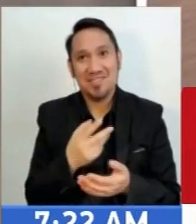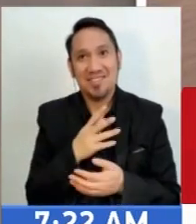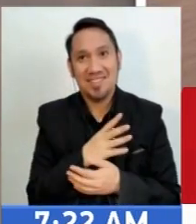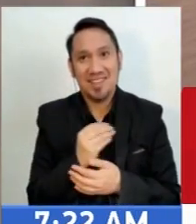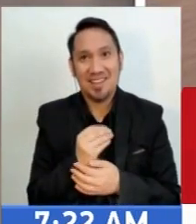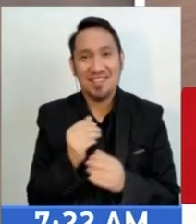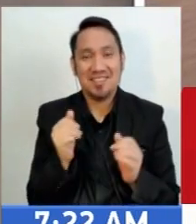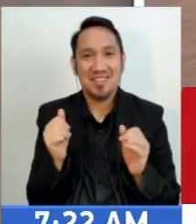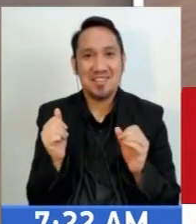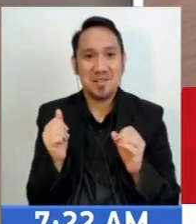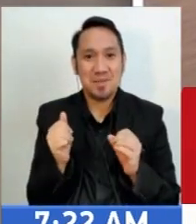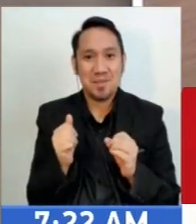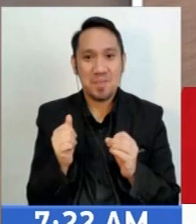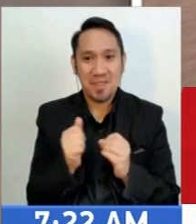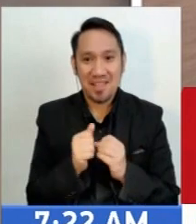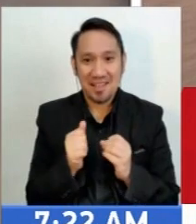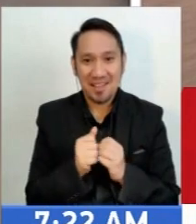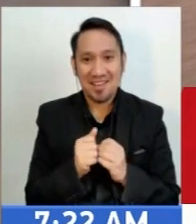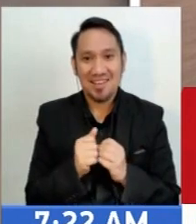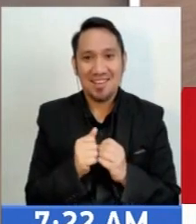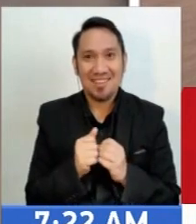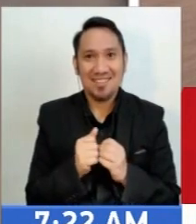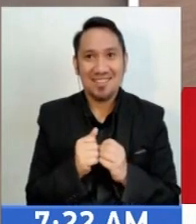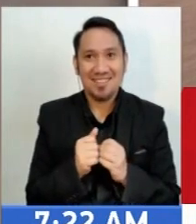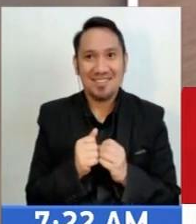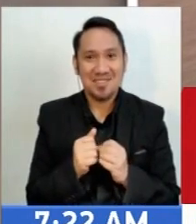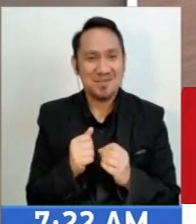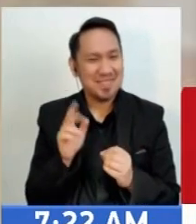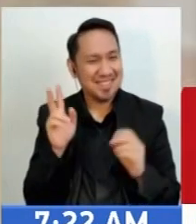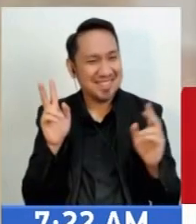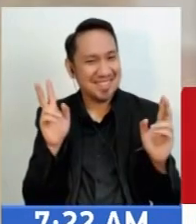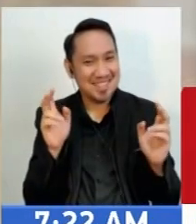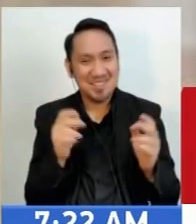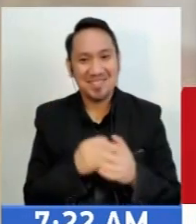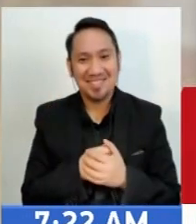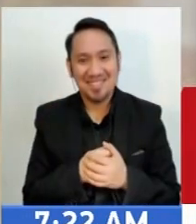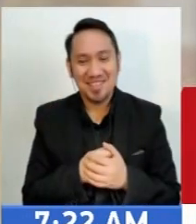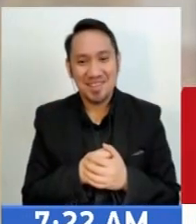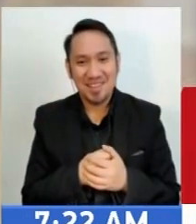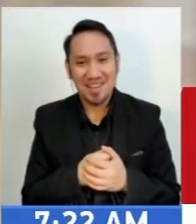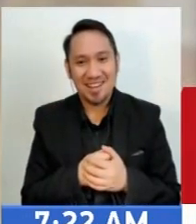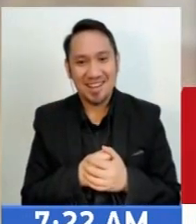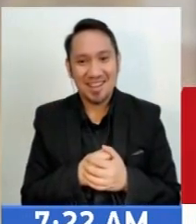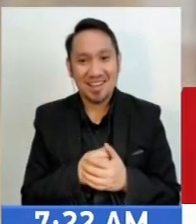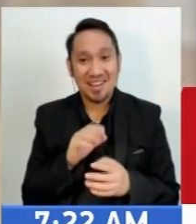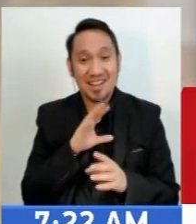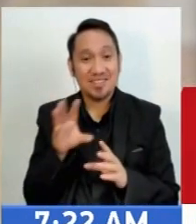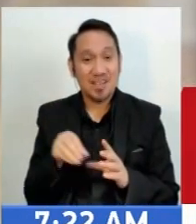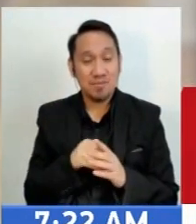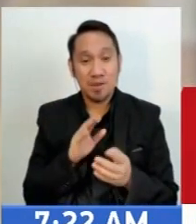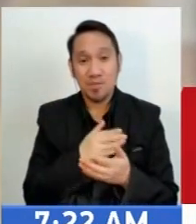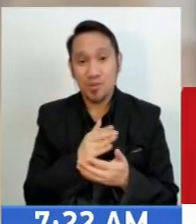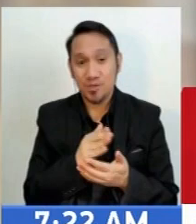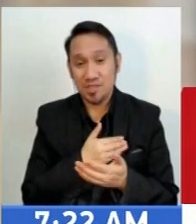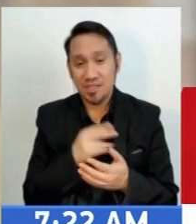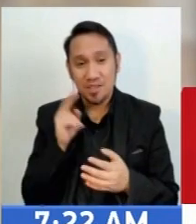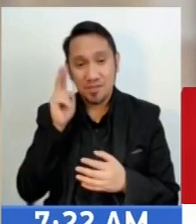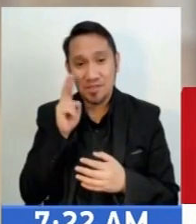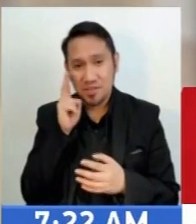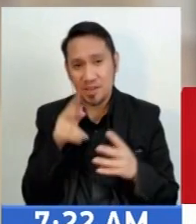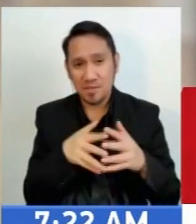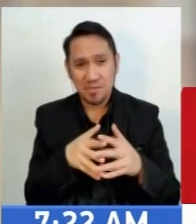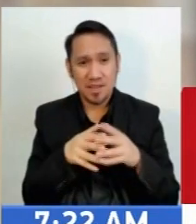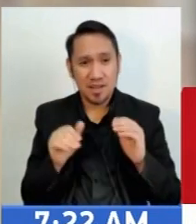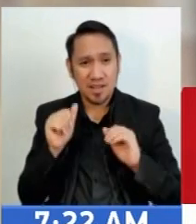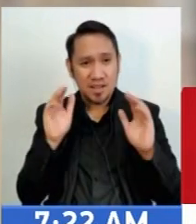Bakit malungkot ang beshi ko? Alam pala niya. Alam kasama niya. Rin ang music video American actors na sina Joey King at